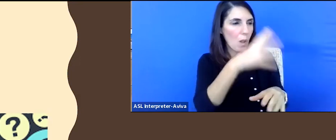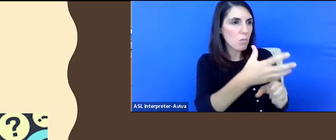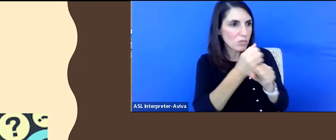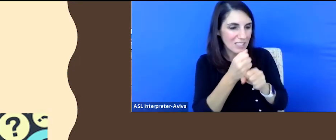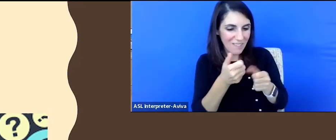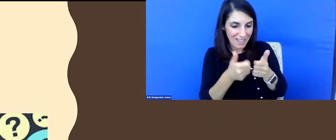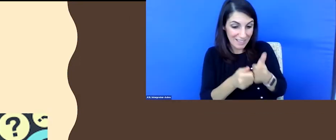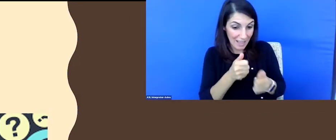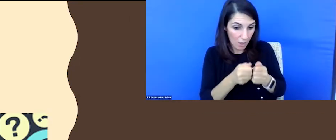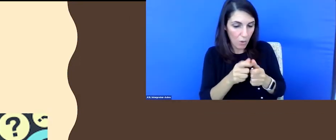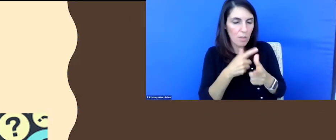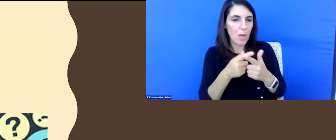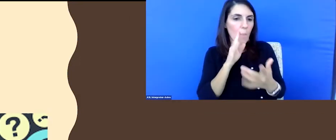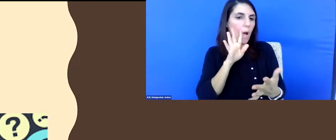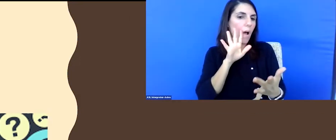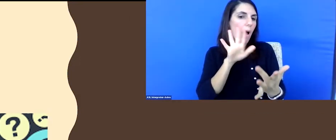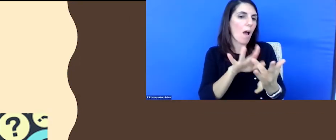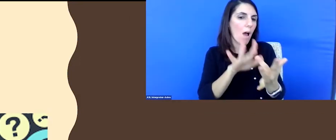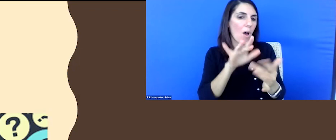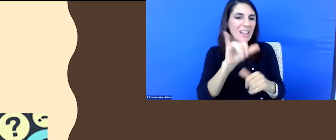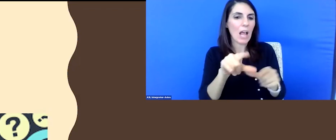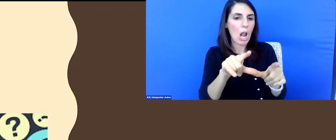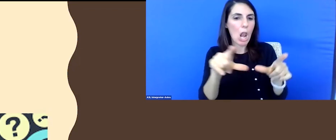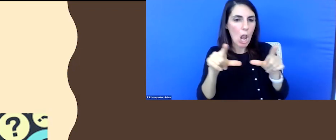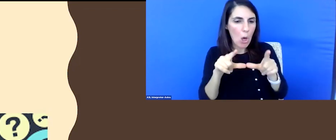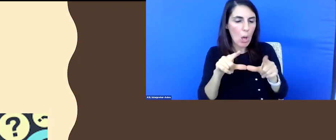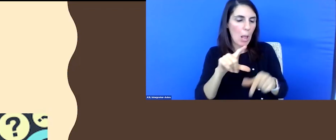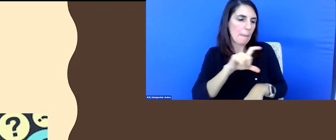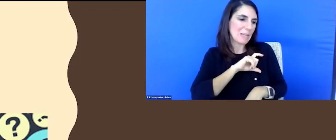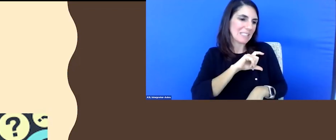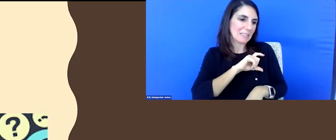and then contact those local police departments.